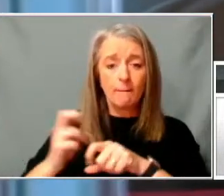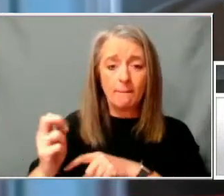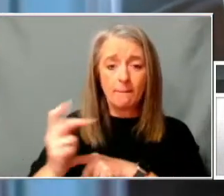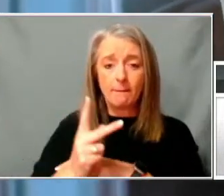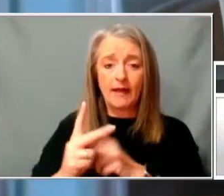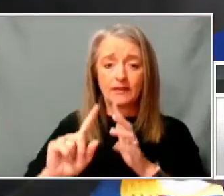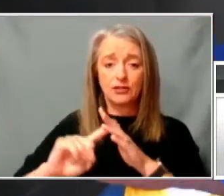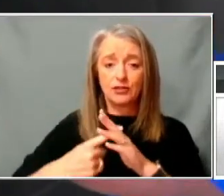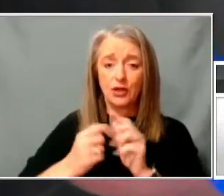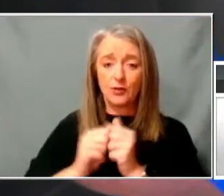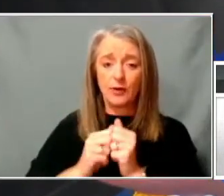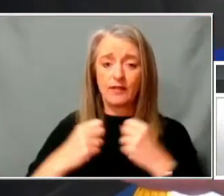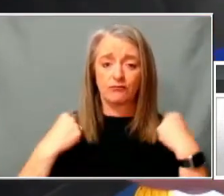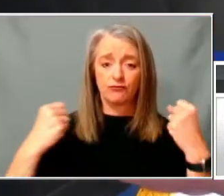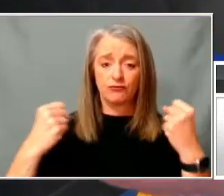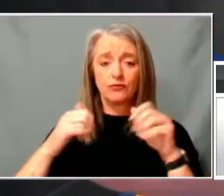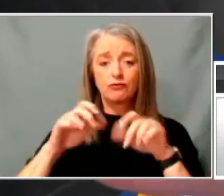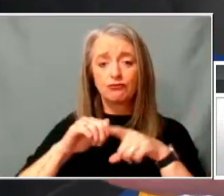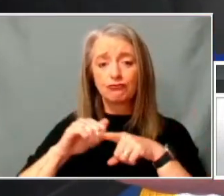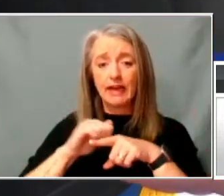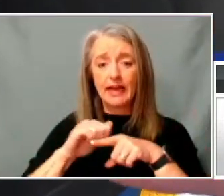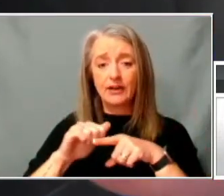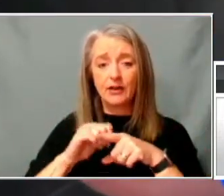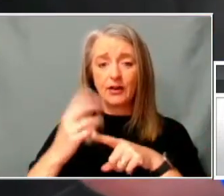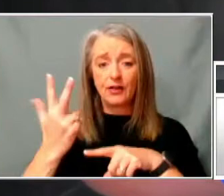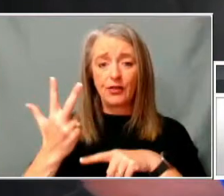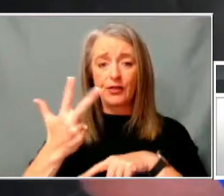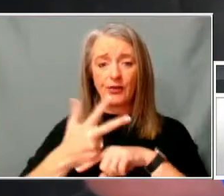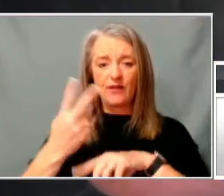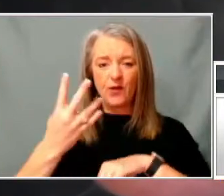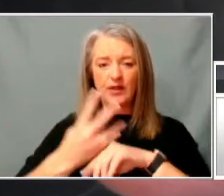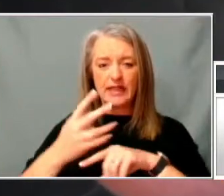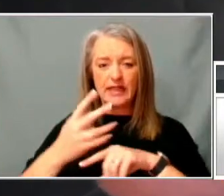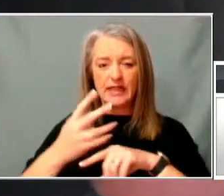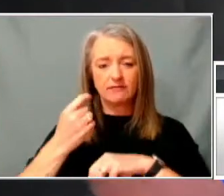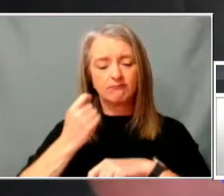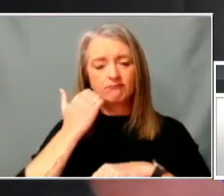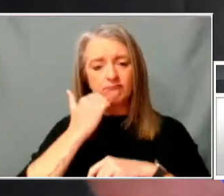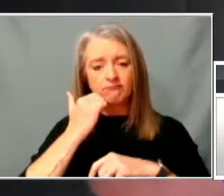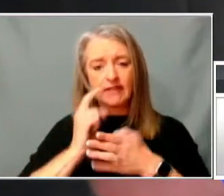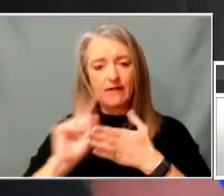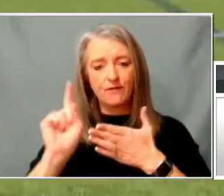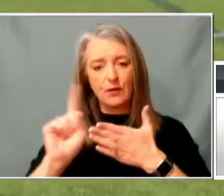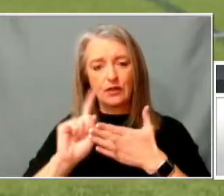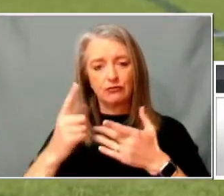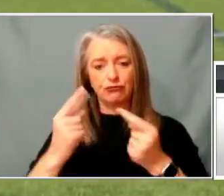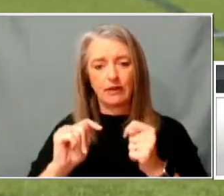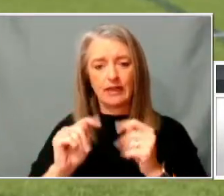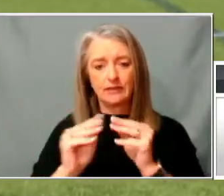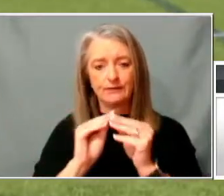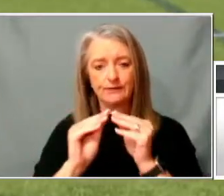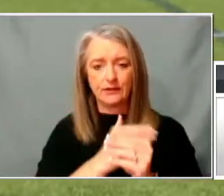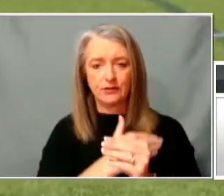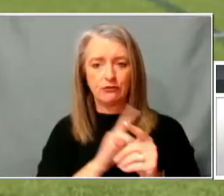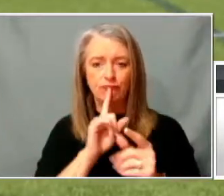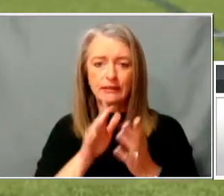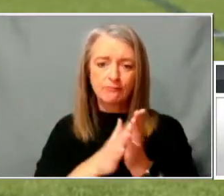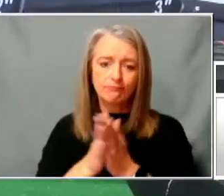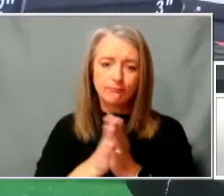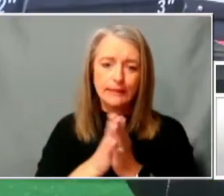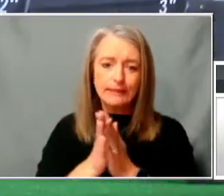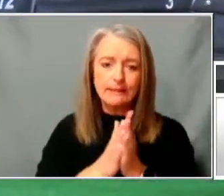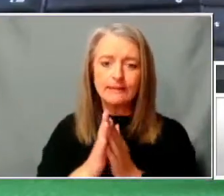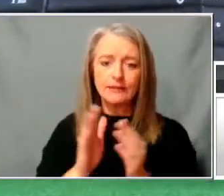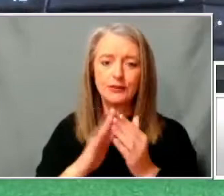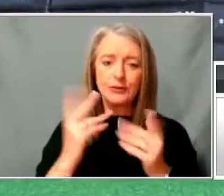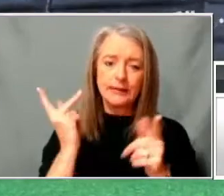his athletic trainer. He was in 3 to 4 days a week, just trying to get that shoulder right. So he was really motivated to do what he had to do off the field so that he could